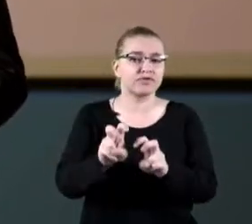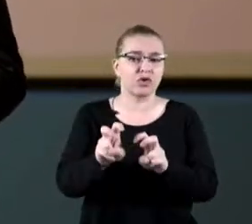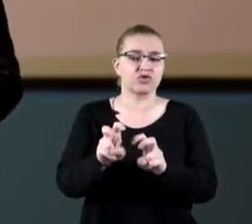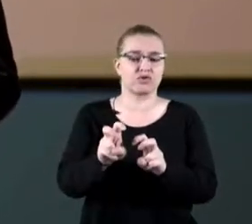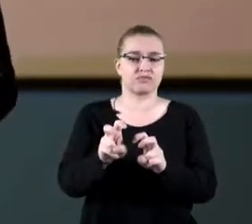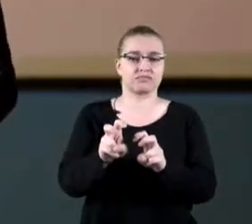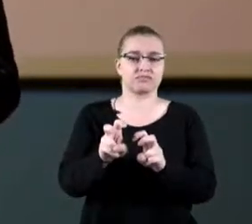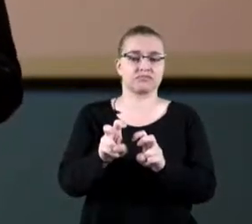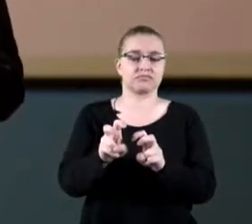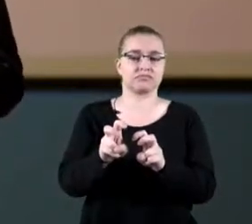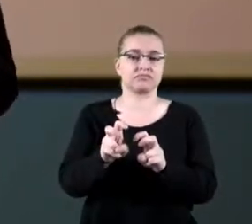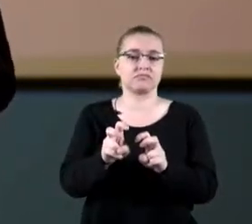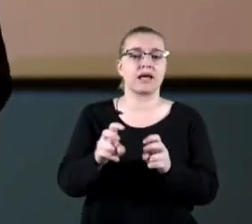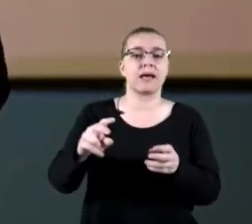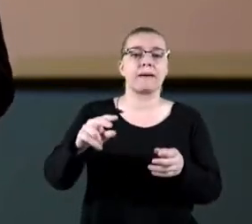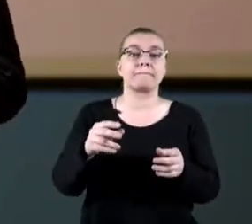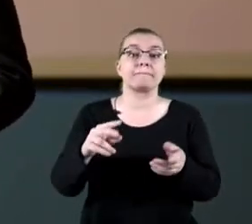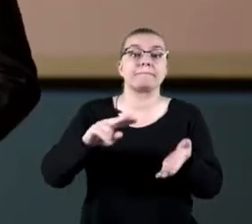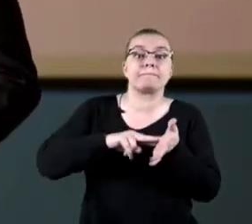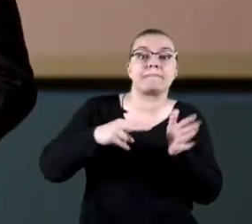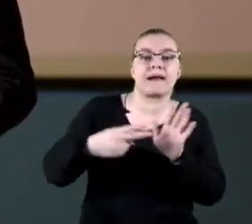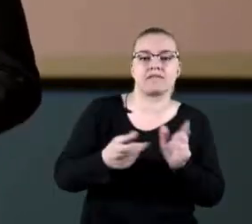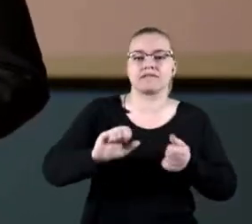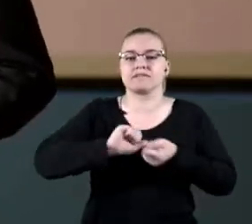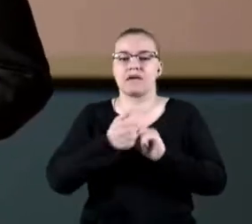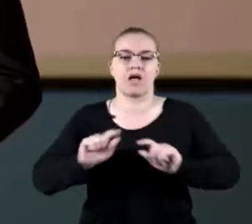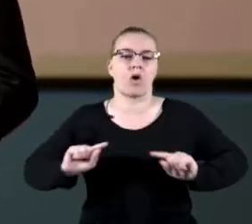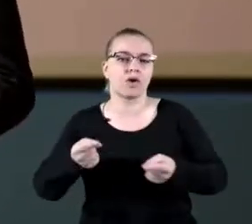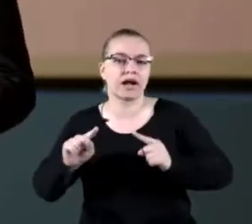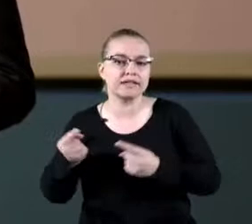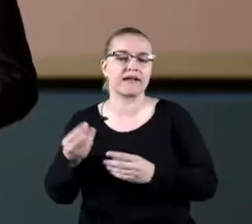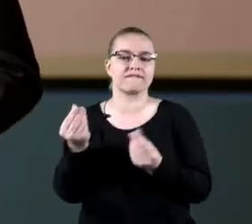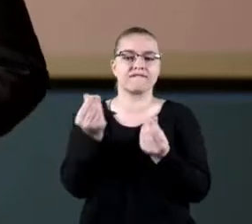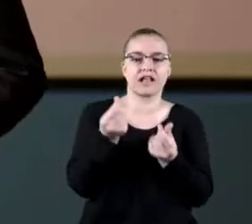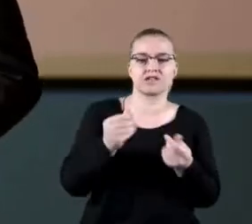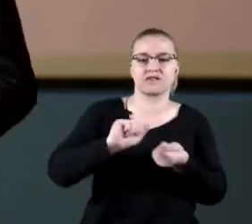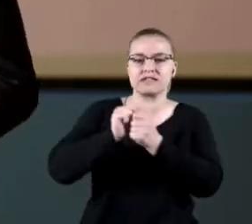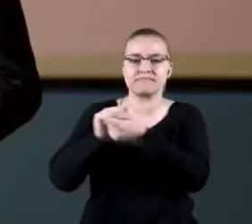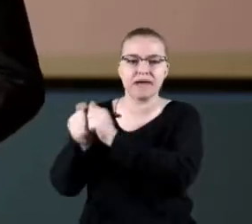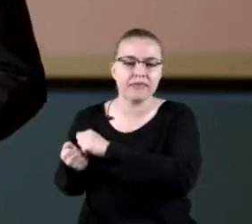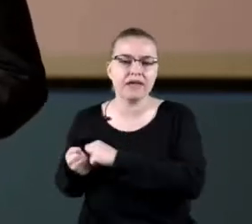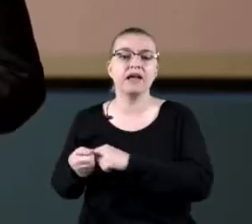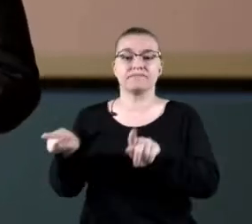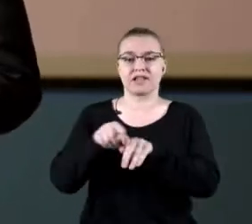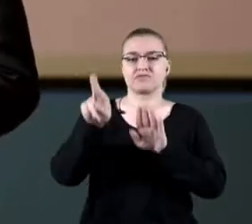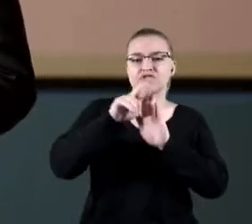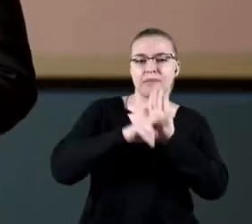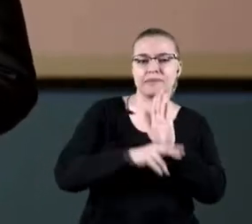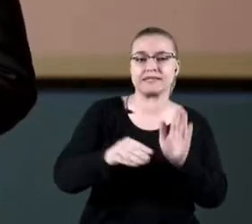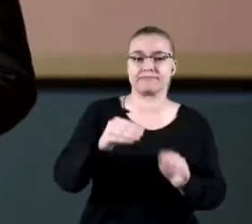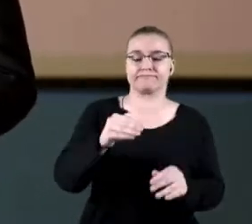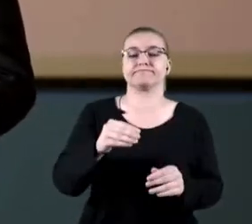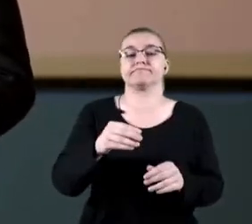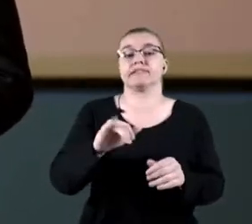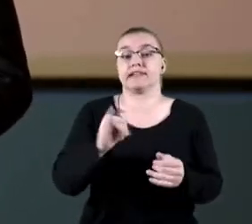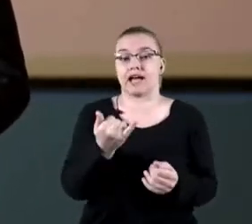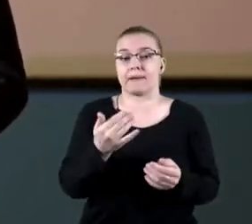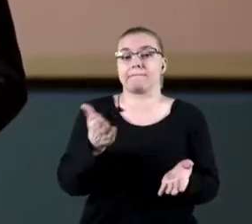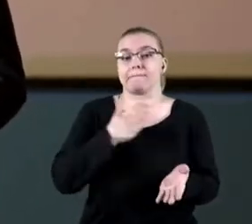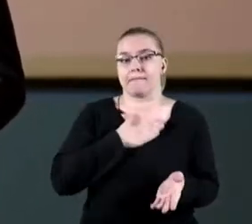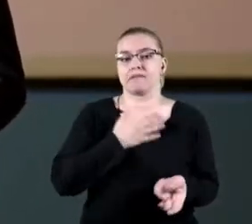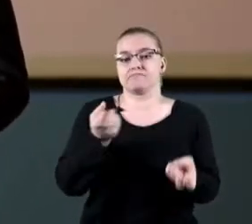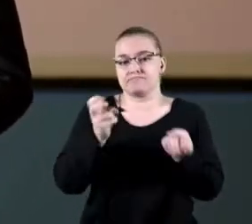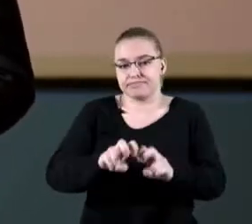urban policies, because this can create a framework and plans and changes, finances, as well as legislative